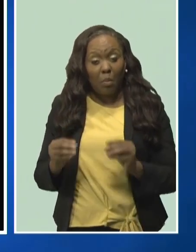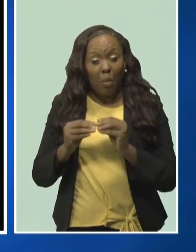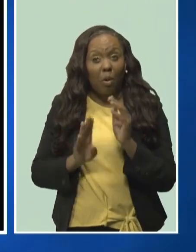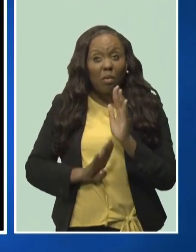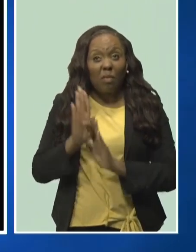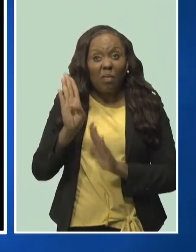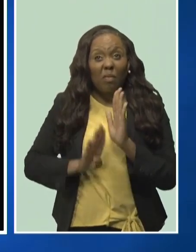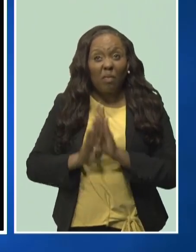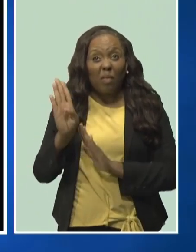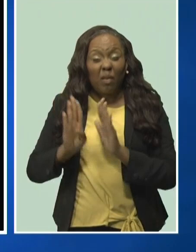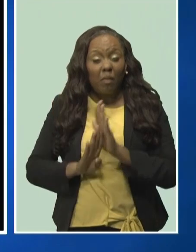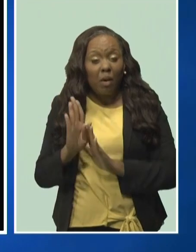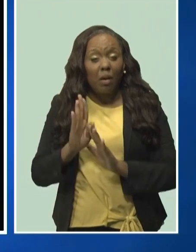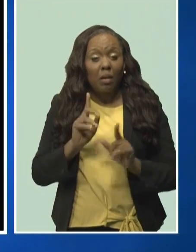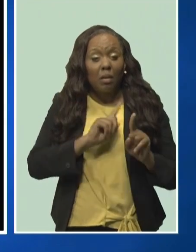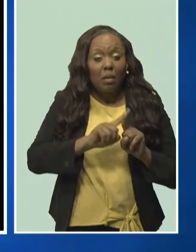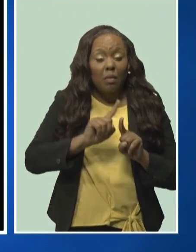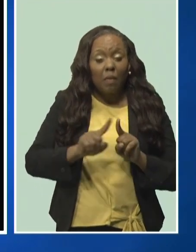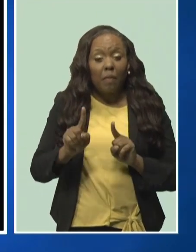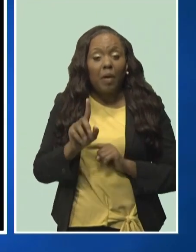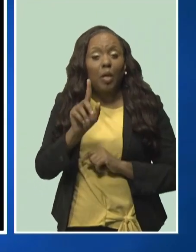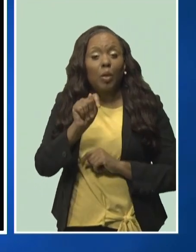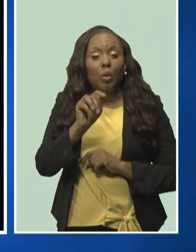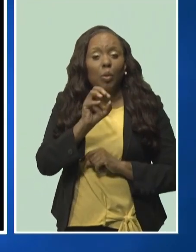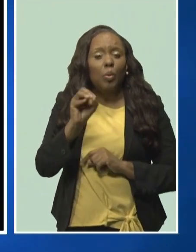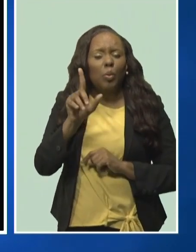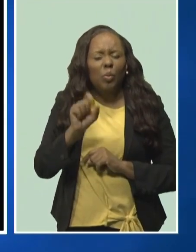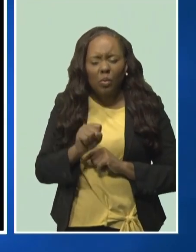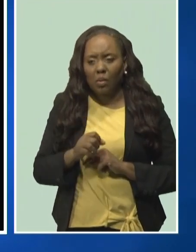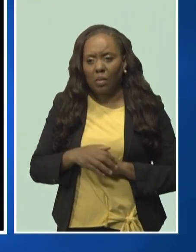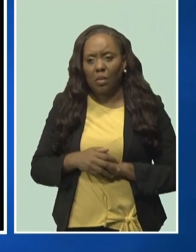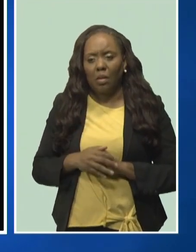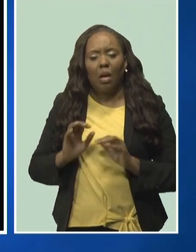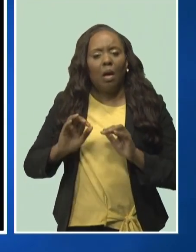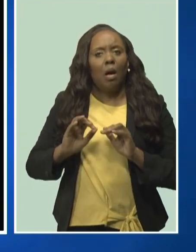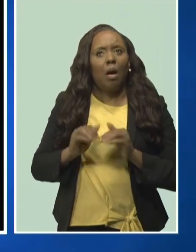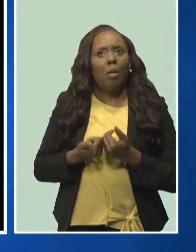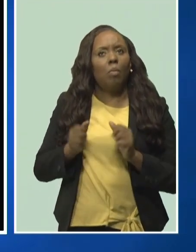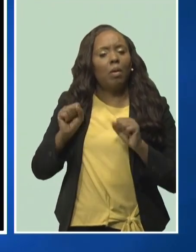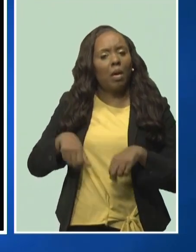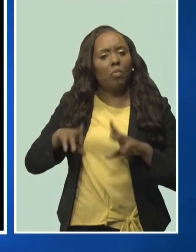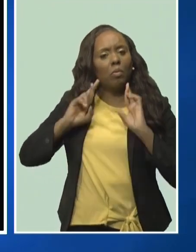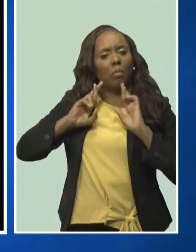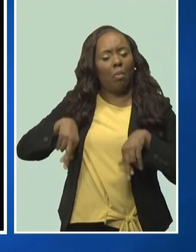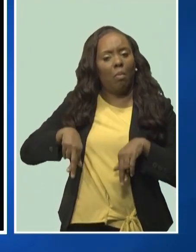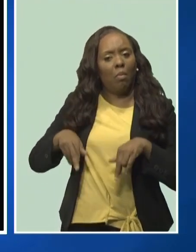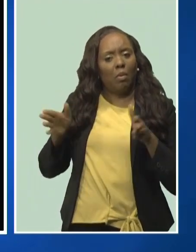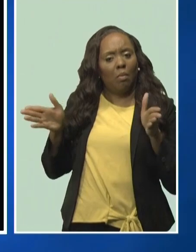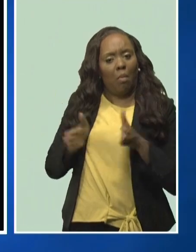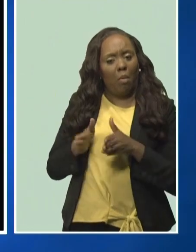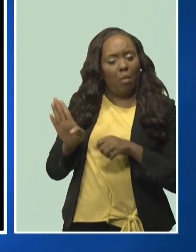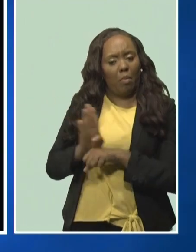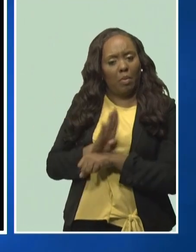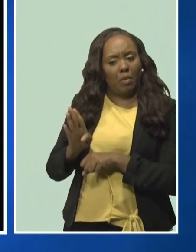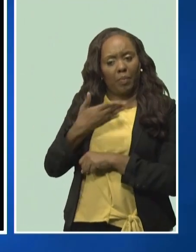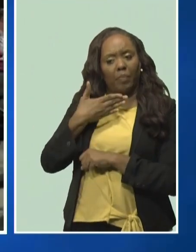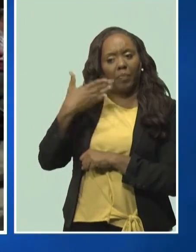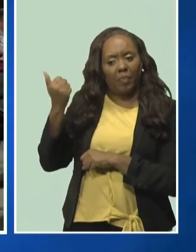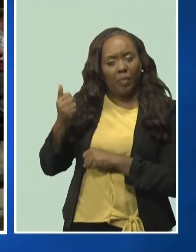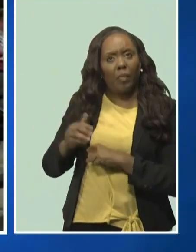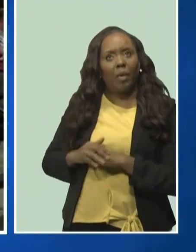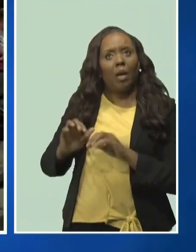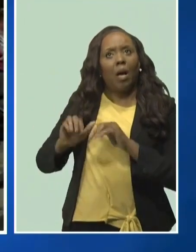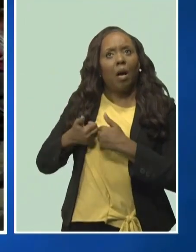different ways that were able to respond to small businesses better and that were able to reach people